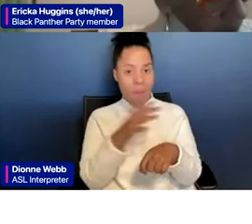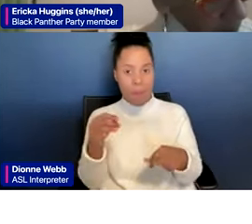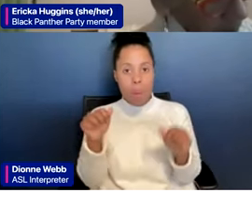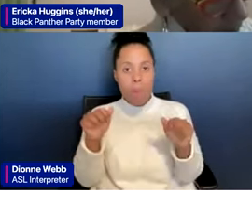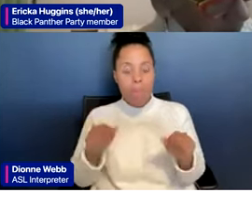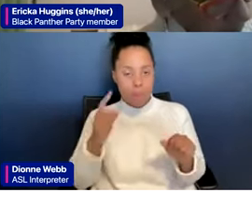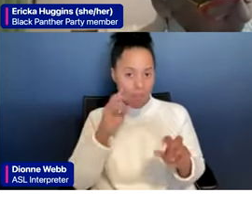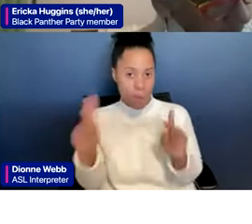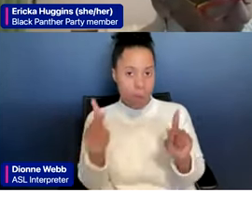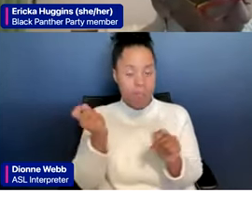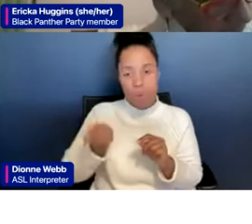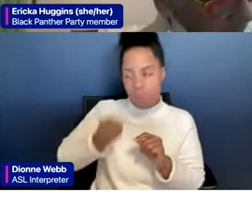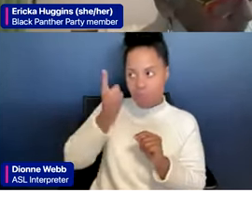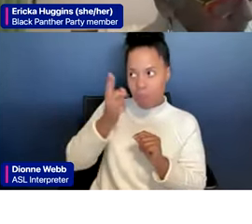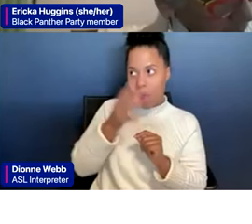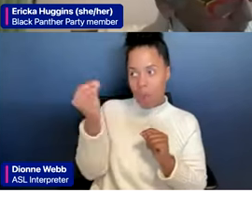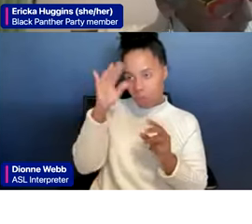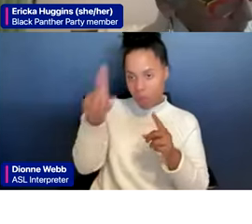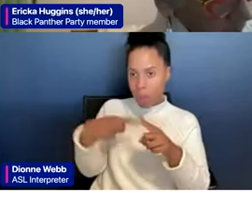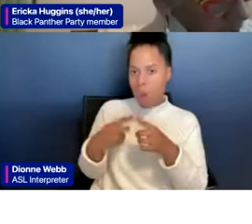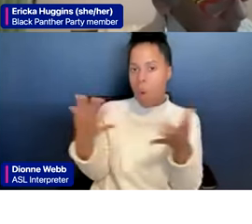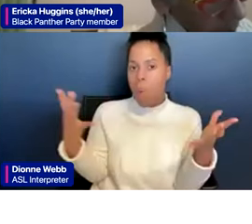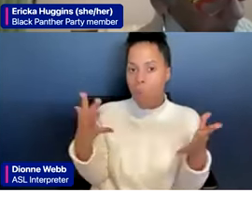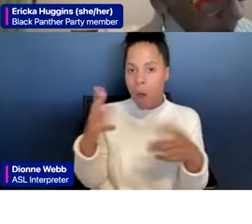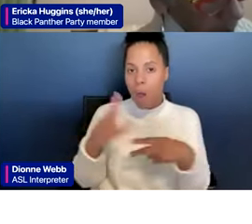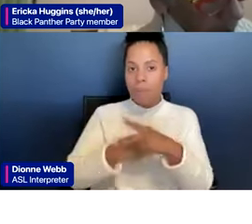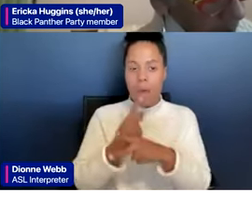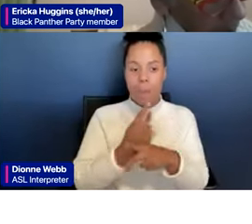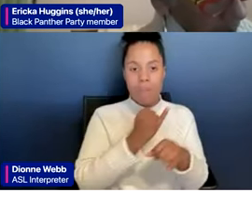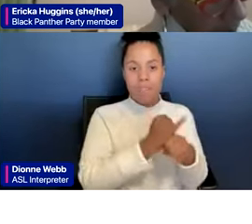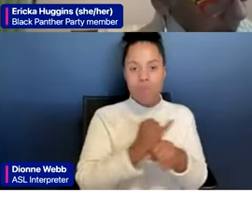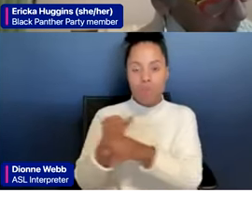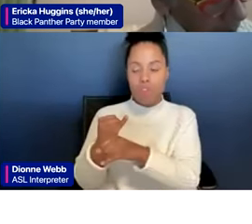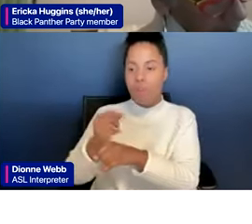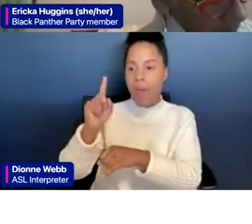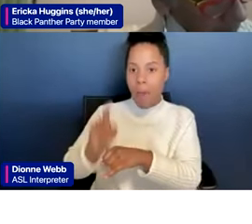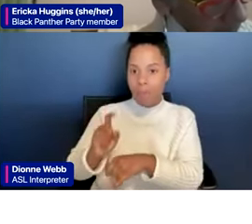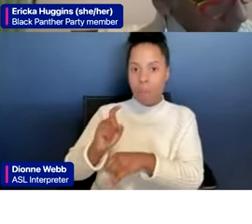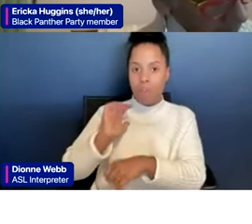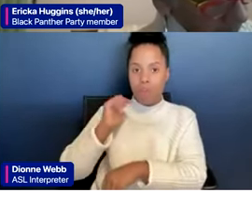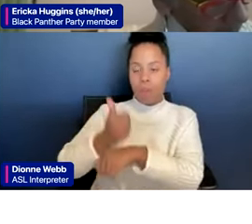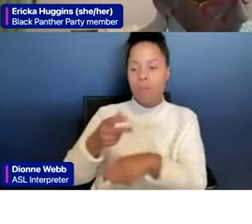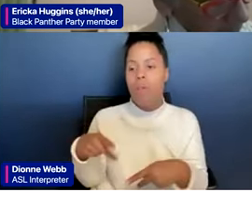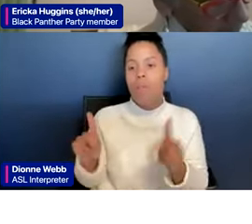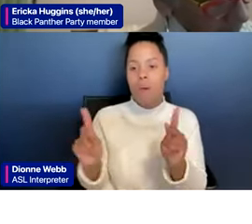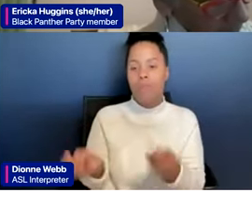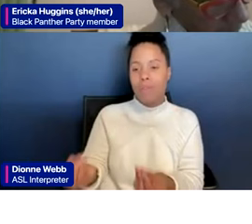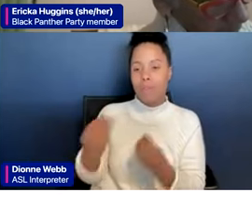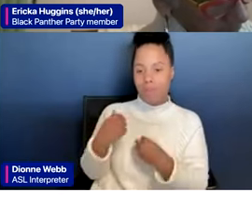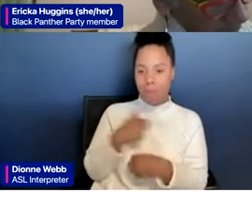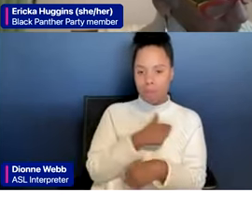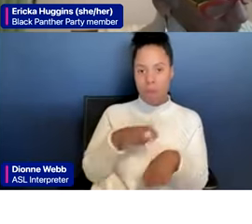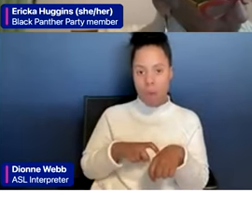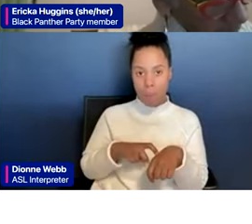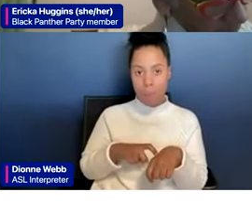think, what are the institutions that need to be created that allow us to give us time? In this period of time, the Black